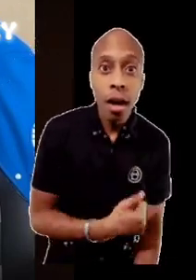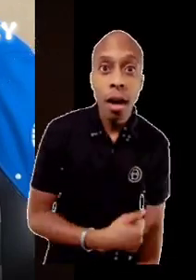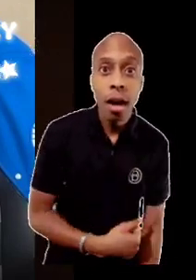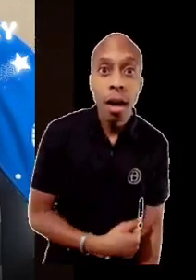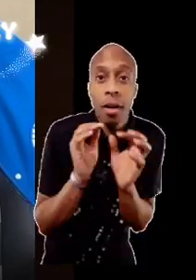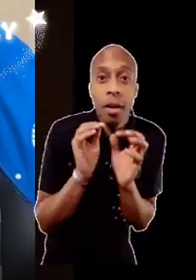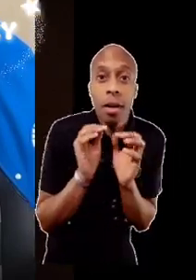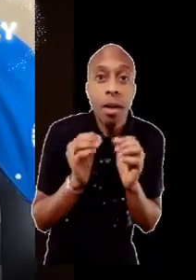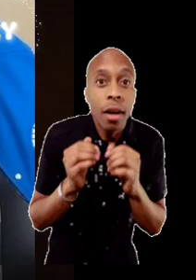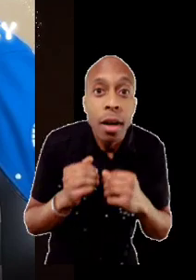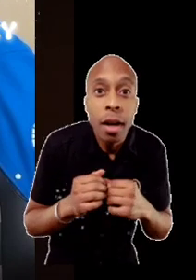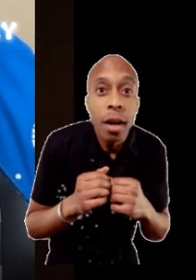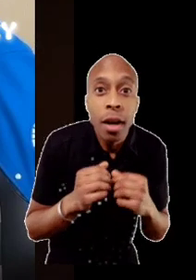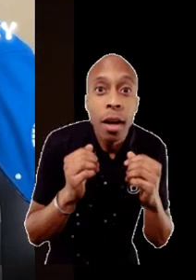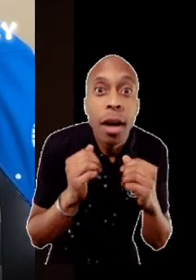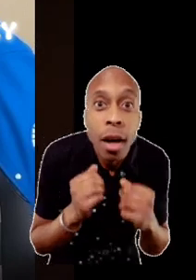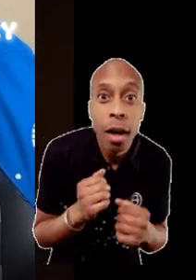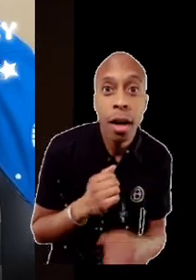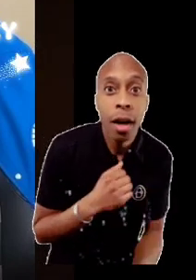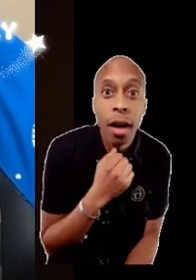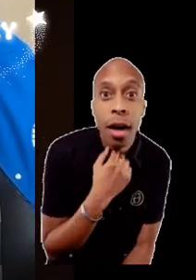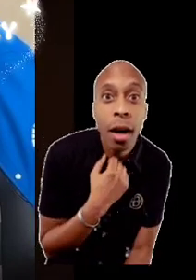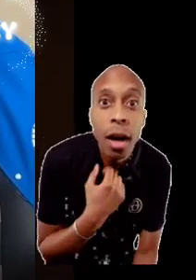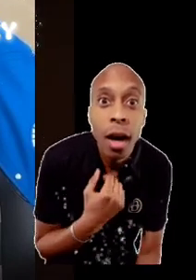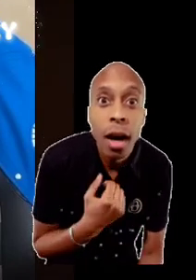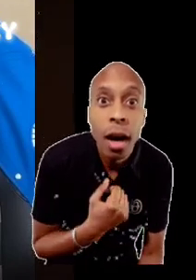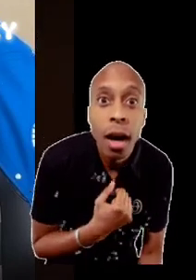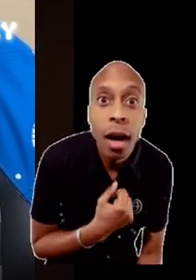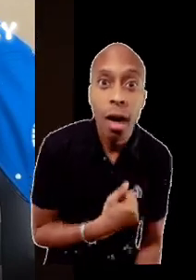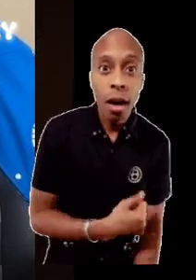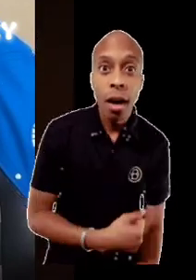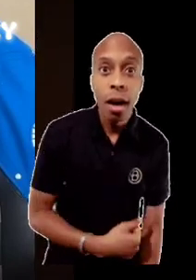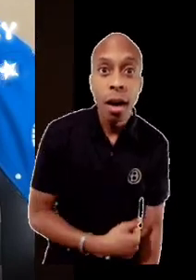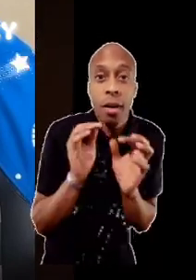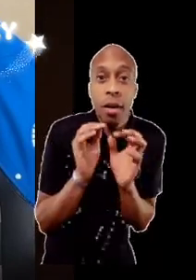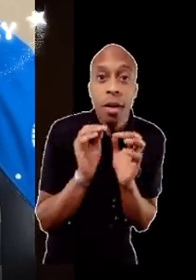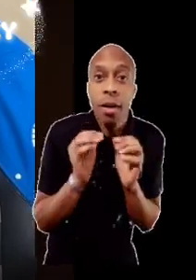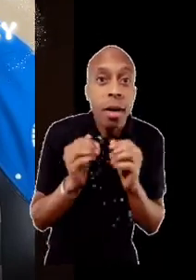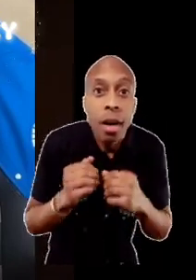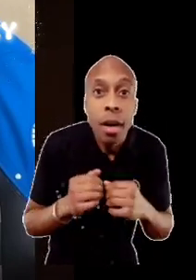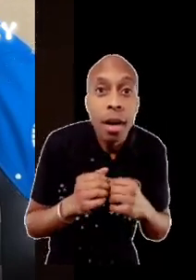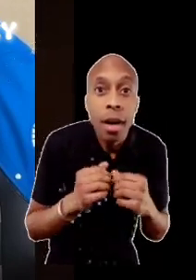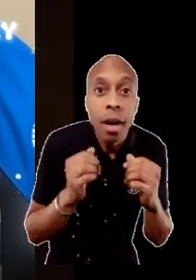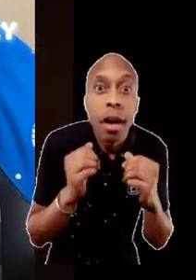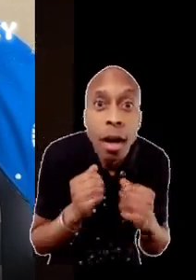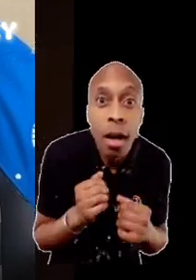Hey. Eyes them have, but them cannot see.